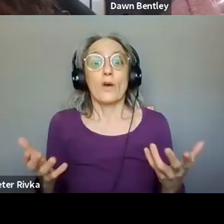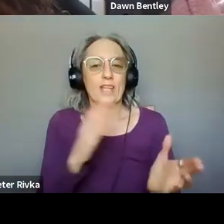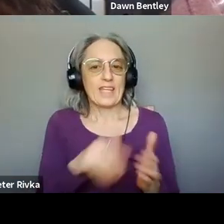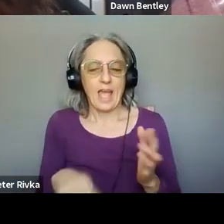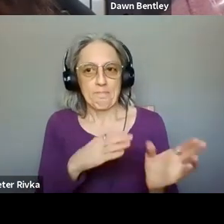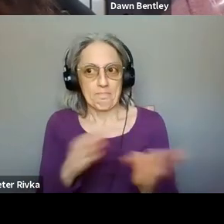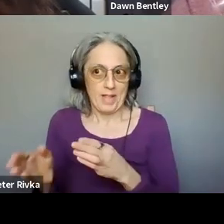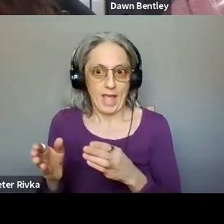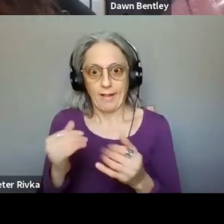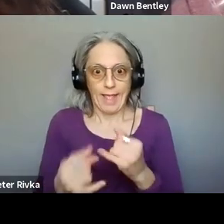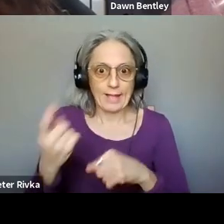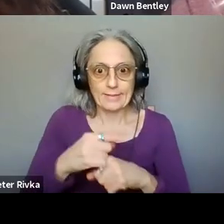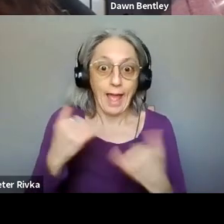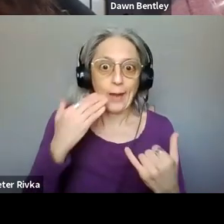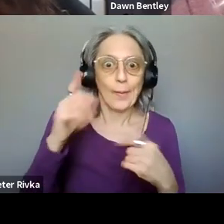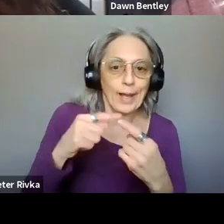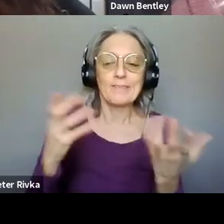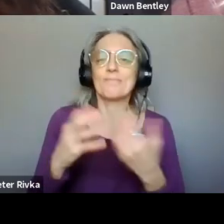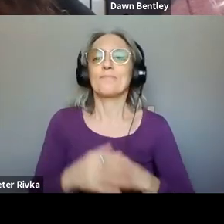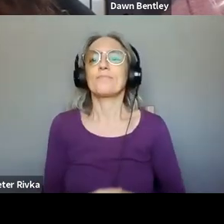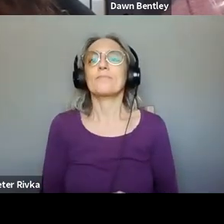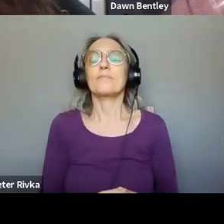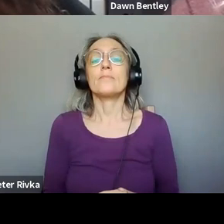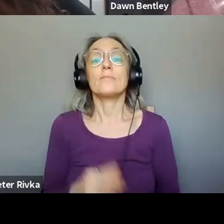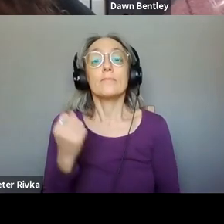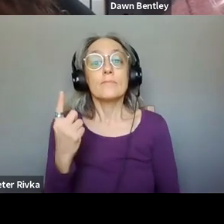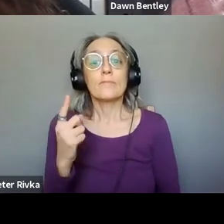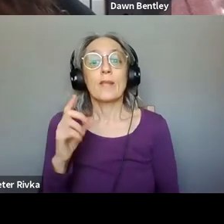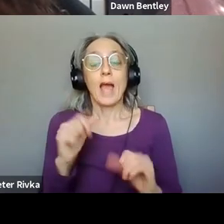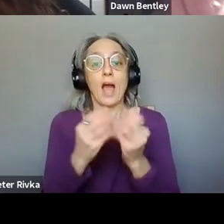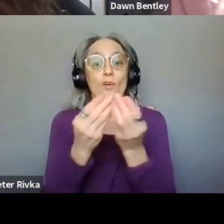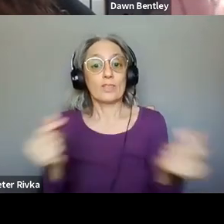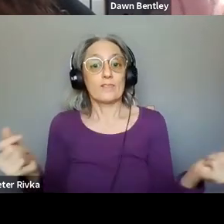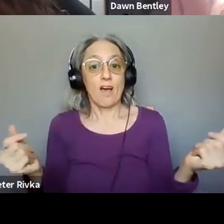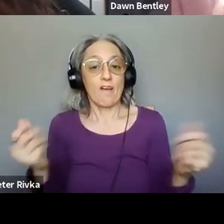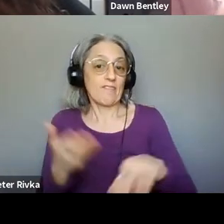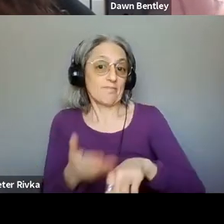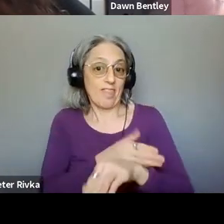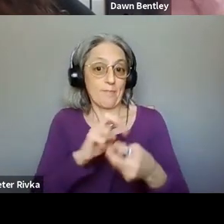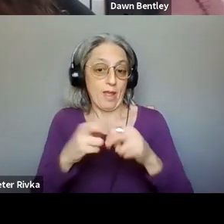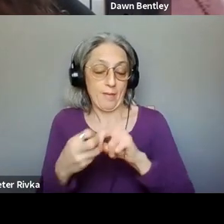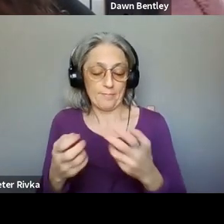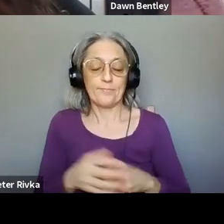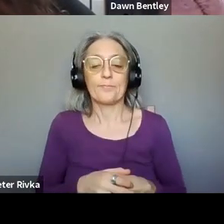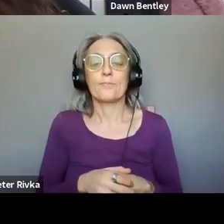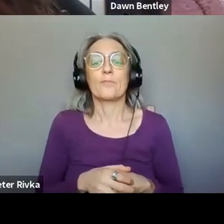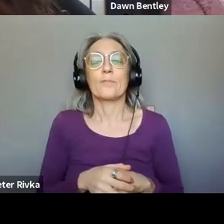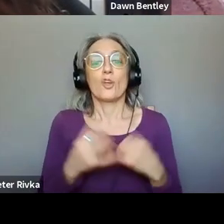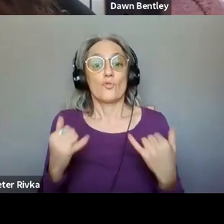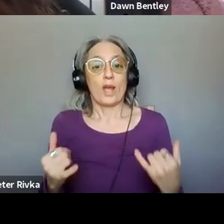this happens frequently, and one of the things that we think is going to help resolve this is that we are in the process